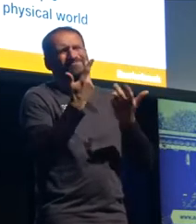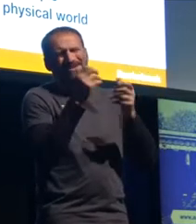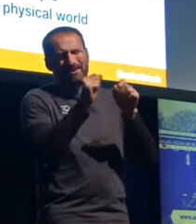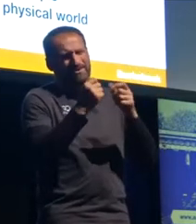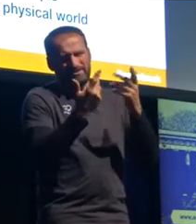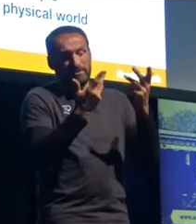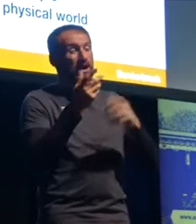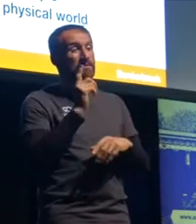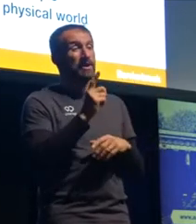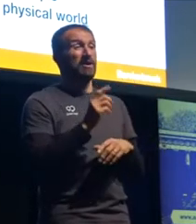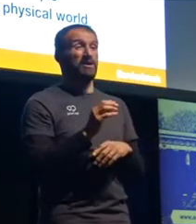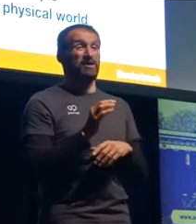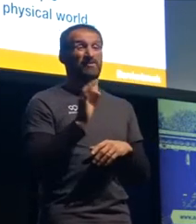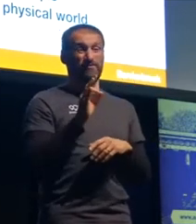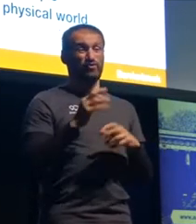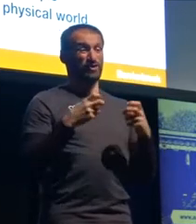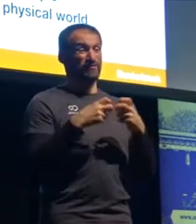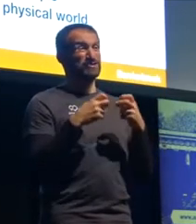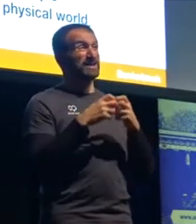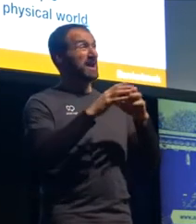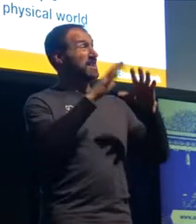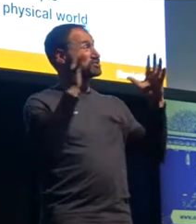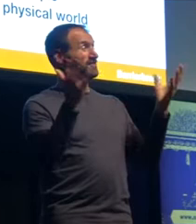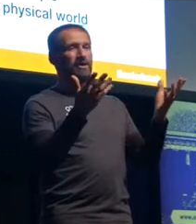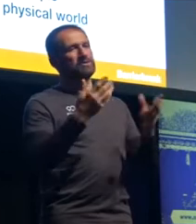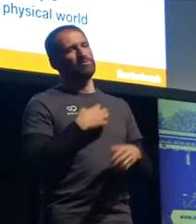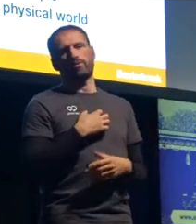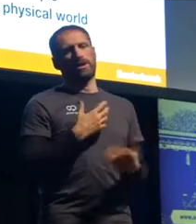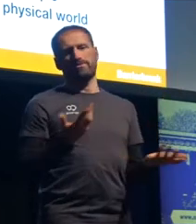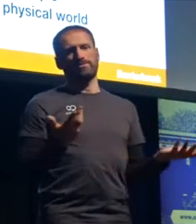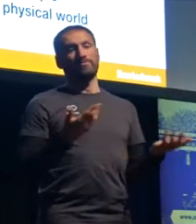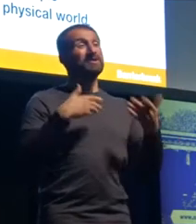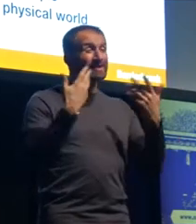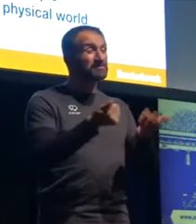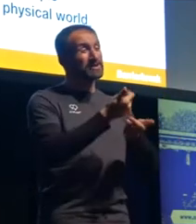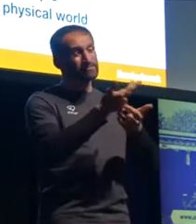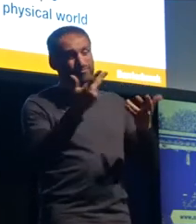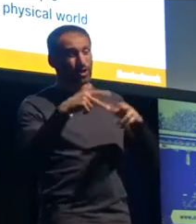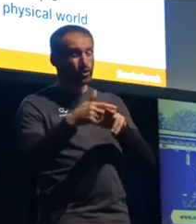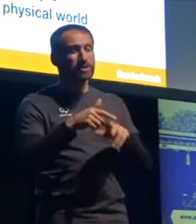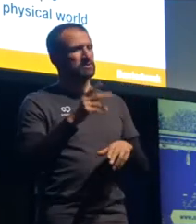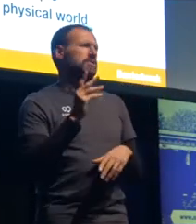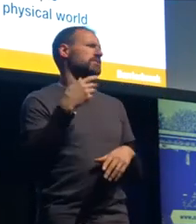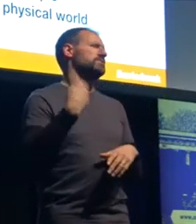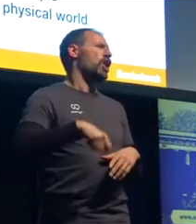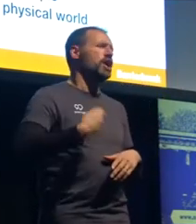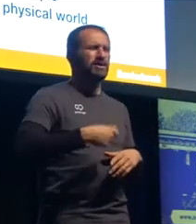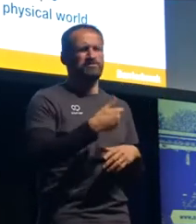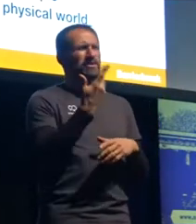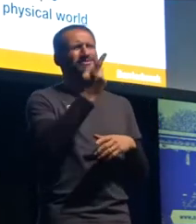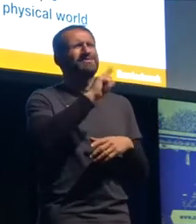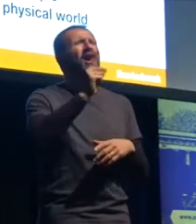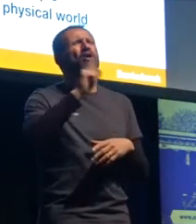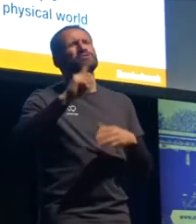problem. Because a lot of times you have proprietary tools which are really, really expensive, sometimes running into thousands of